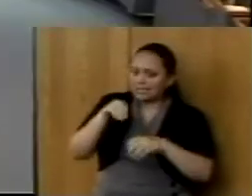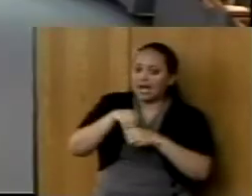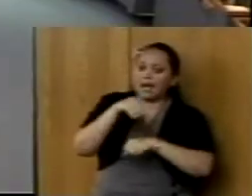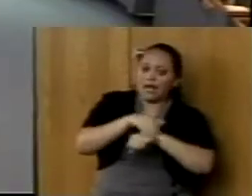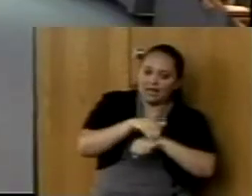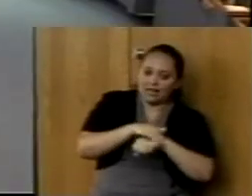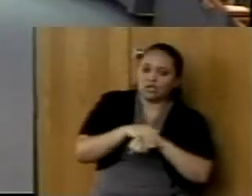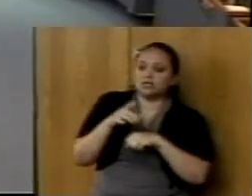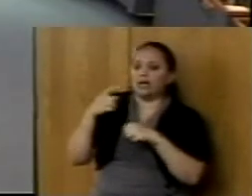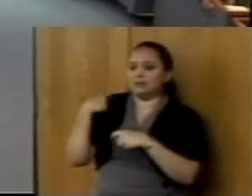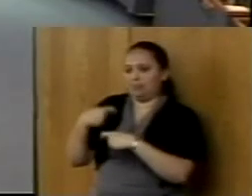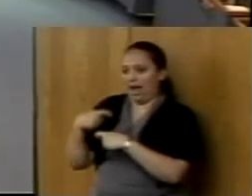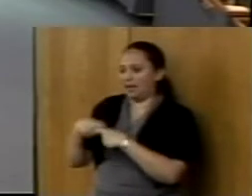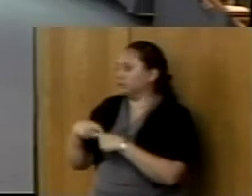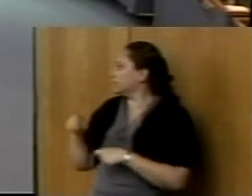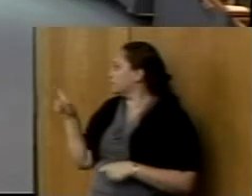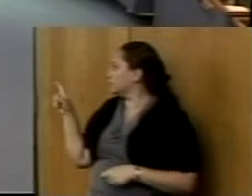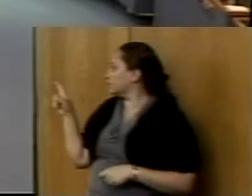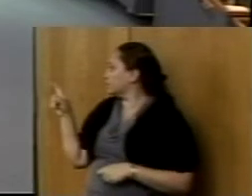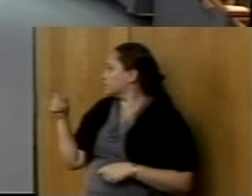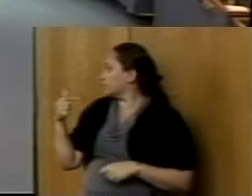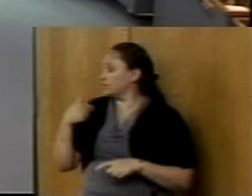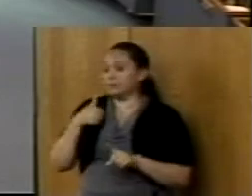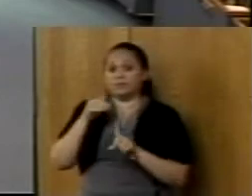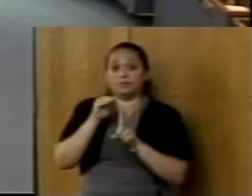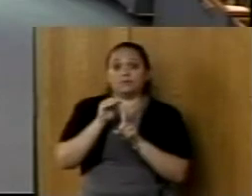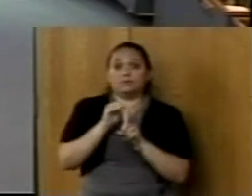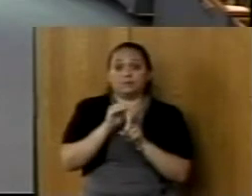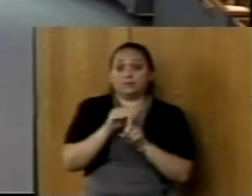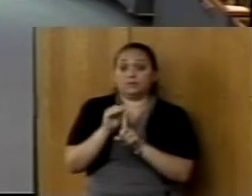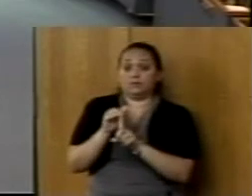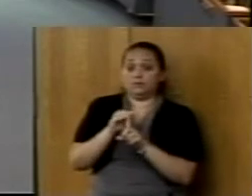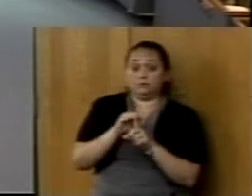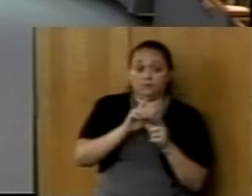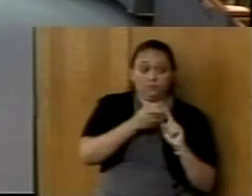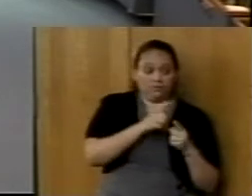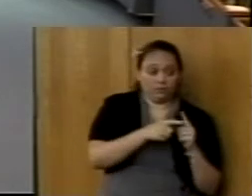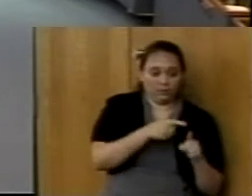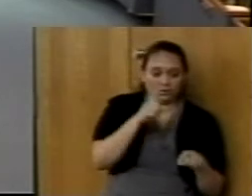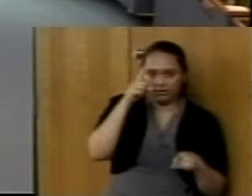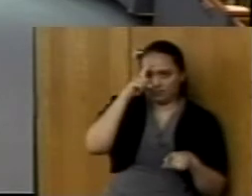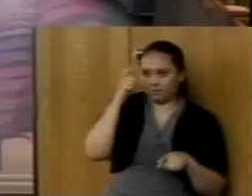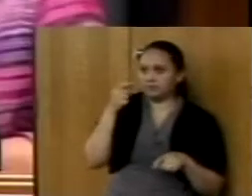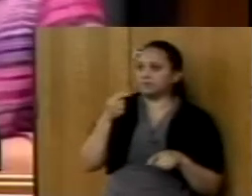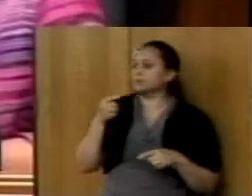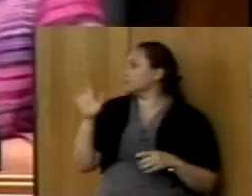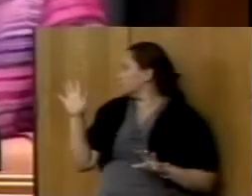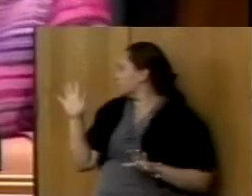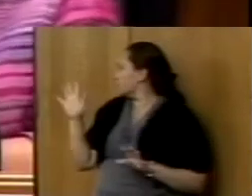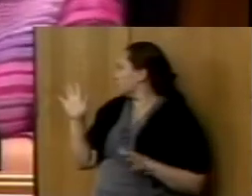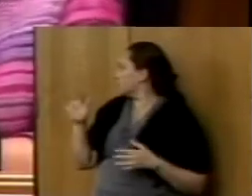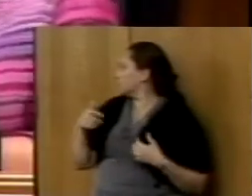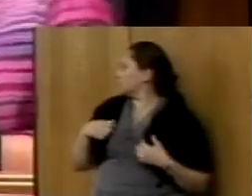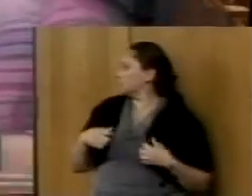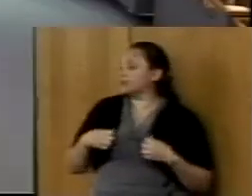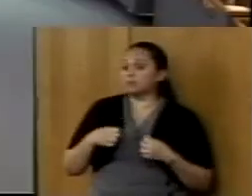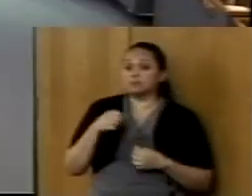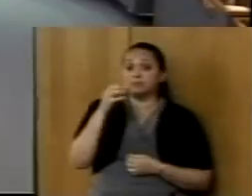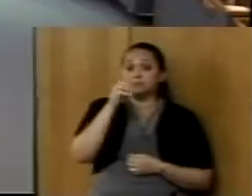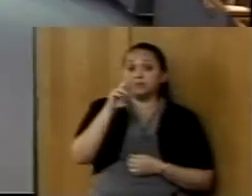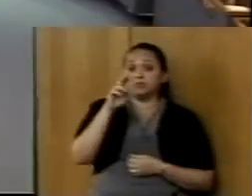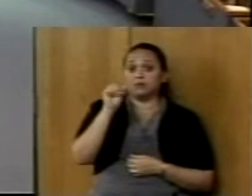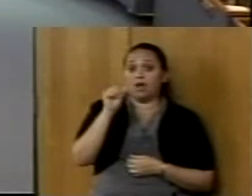again, I remind my colleagues that this item pertains only to interlocal contract. Well, I just wanted to, because with GED, so I thank you. Yes, ma'am. For that. Mr.